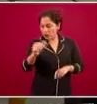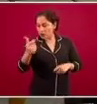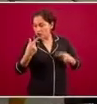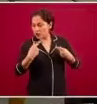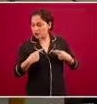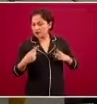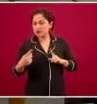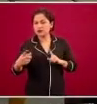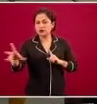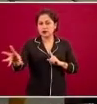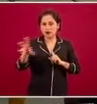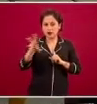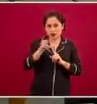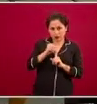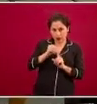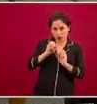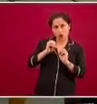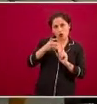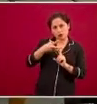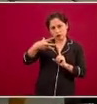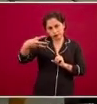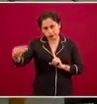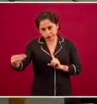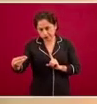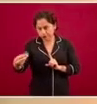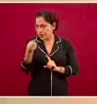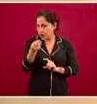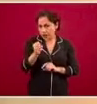a very graphical way